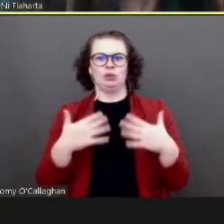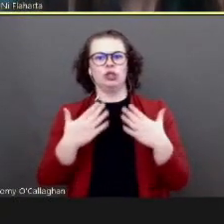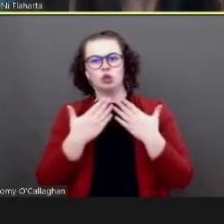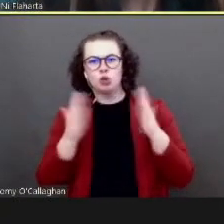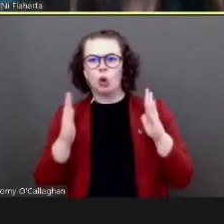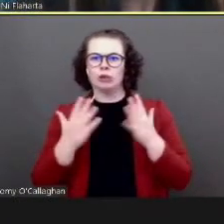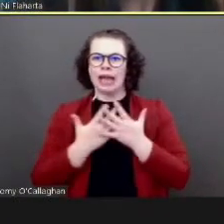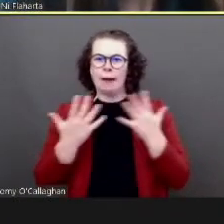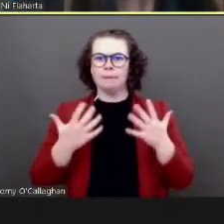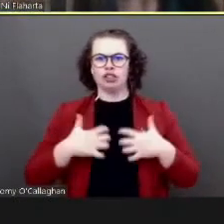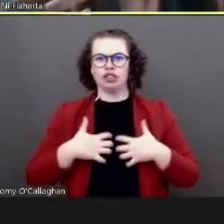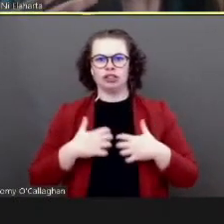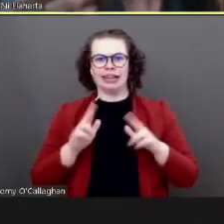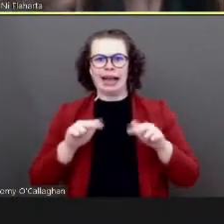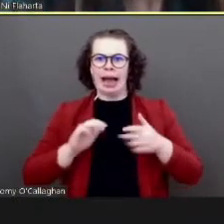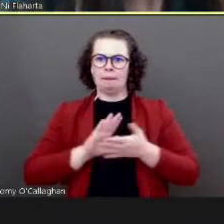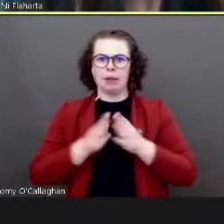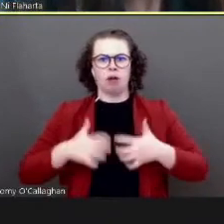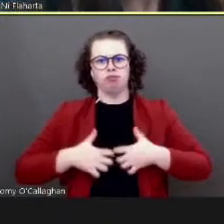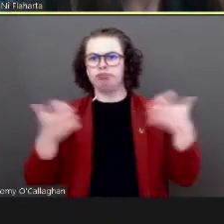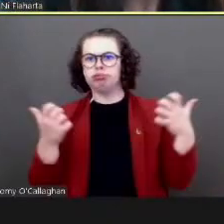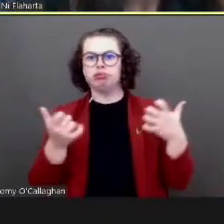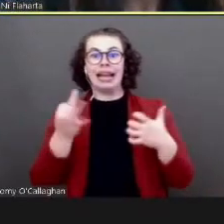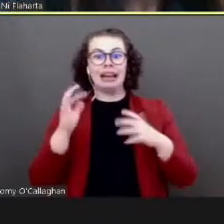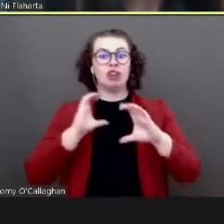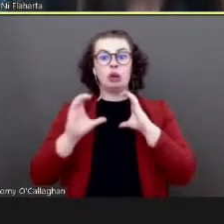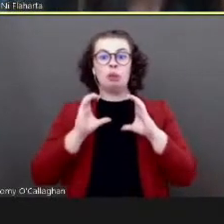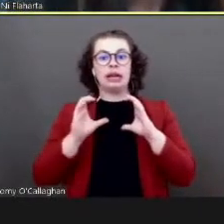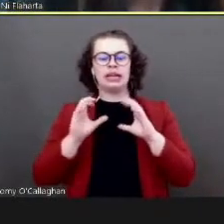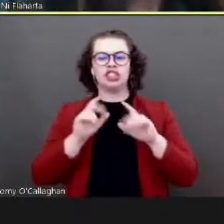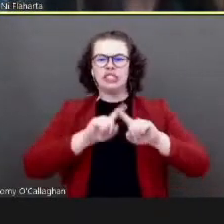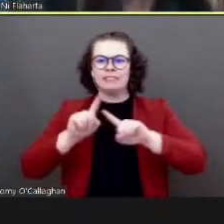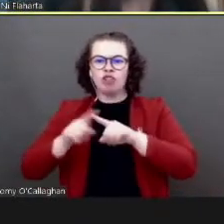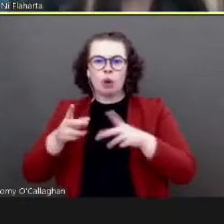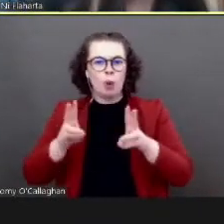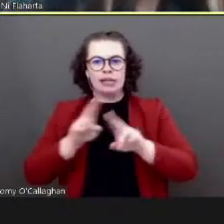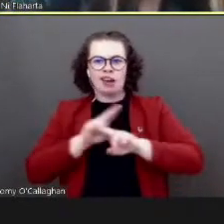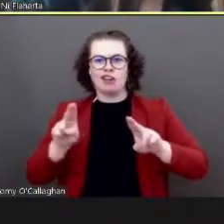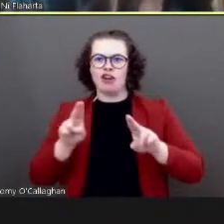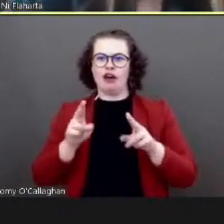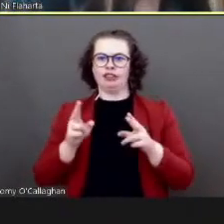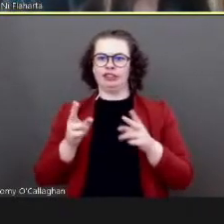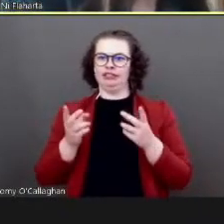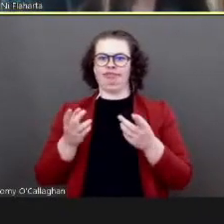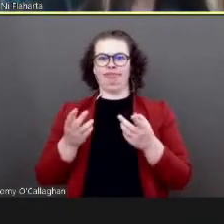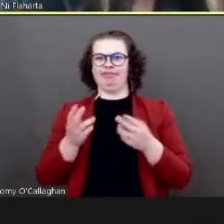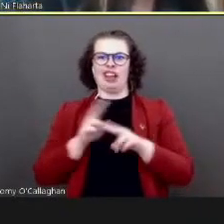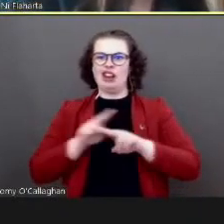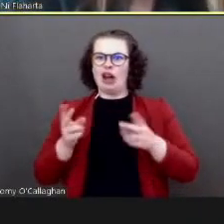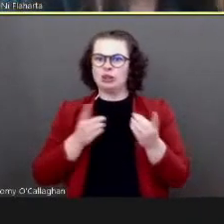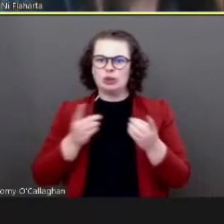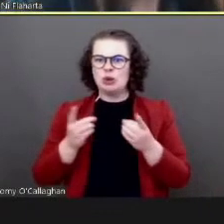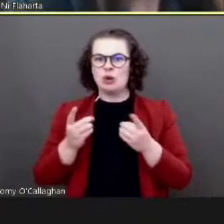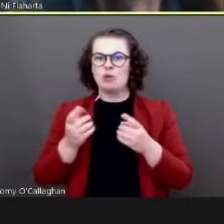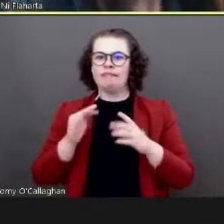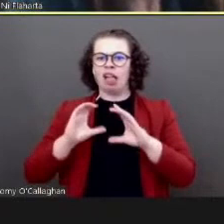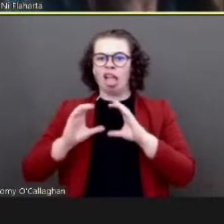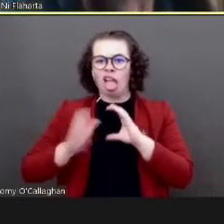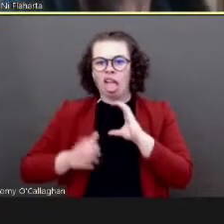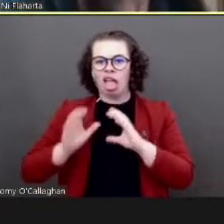the aggravation that can occur if different forms of communication aren't facilitated or recognised. Can we go to the next slide,